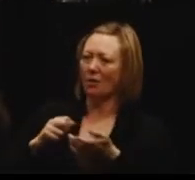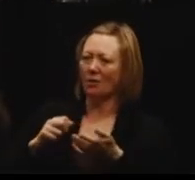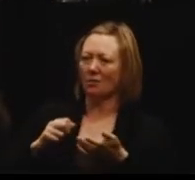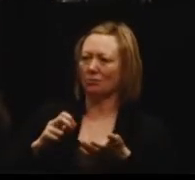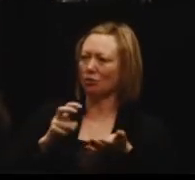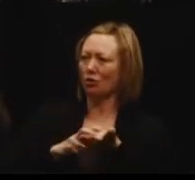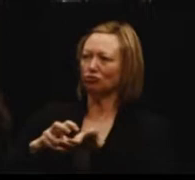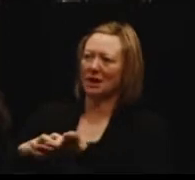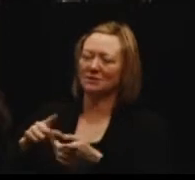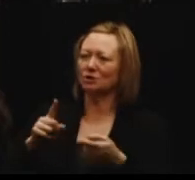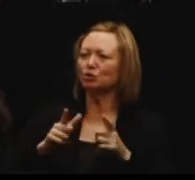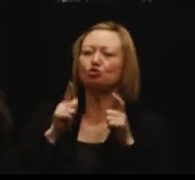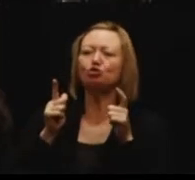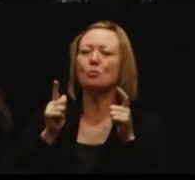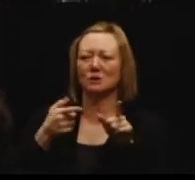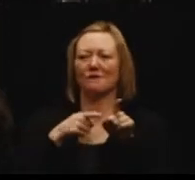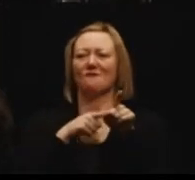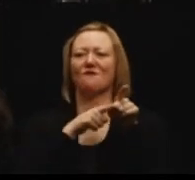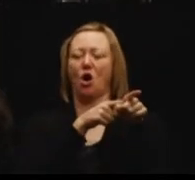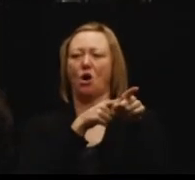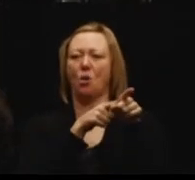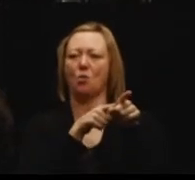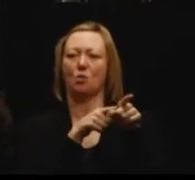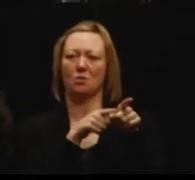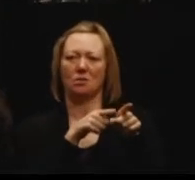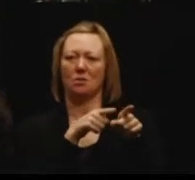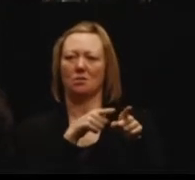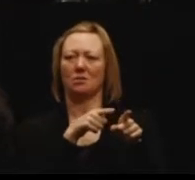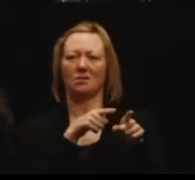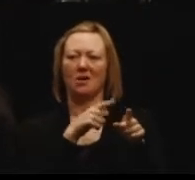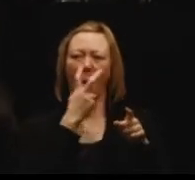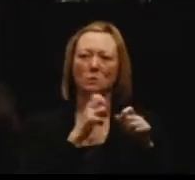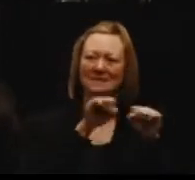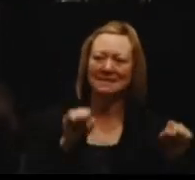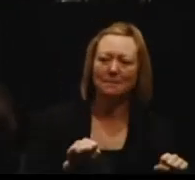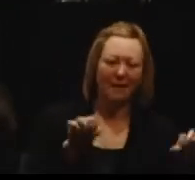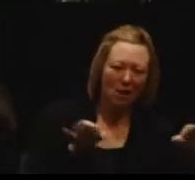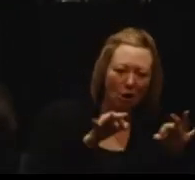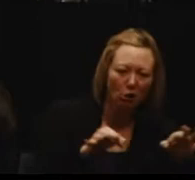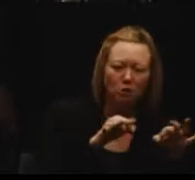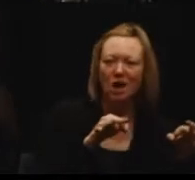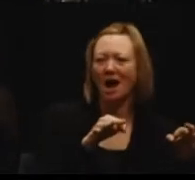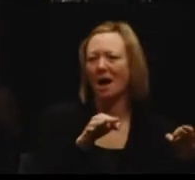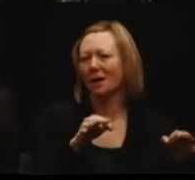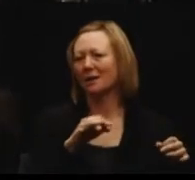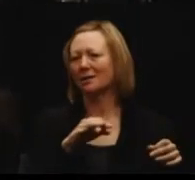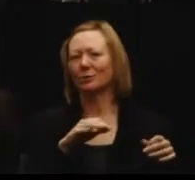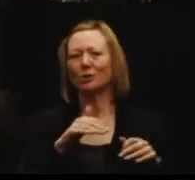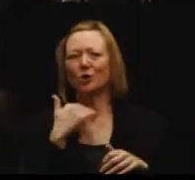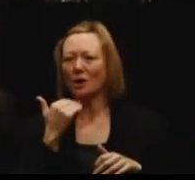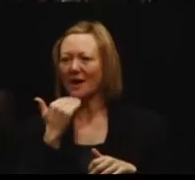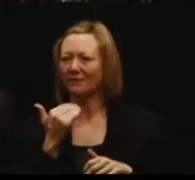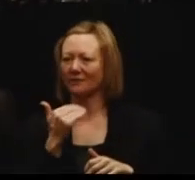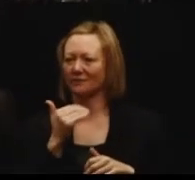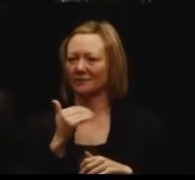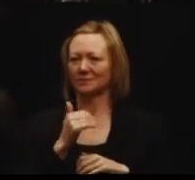the basis of our economy with agriculture, but doesn't actually, you know, provide enough space for the industries who want